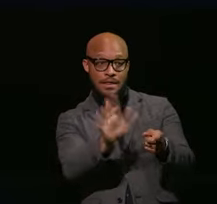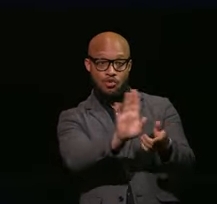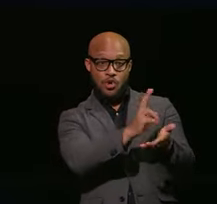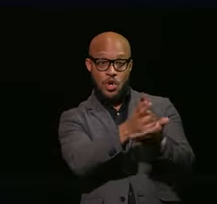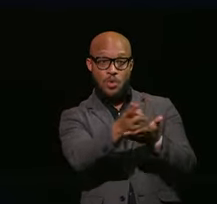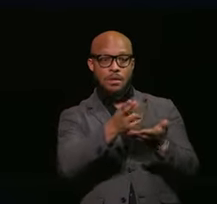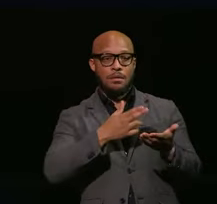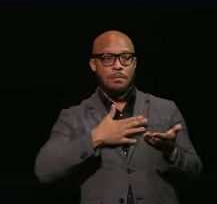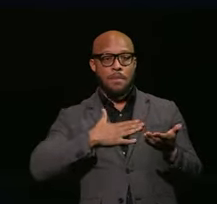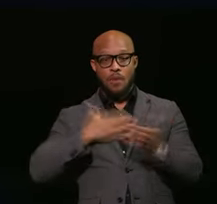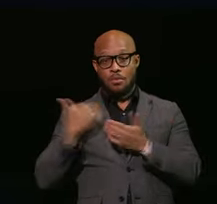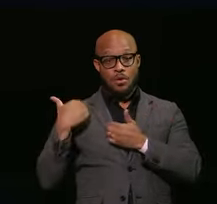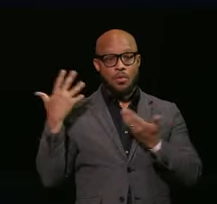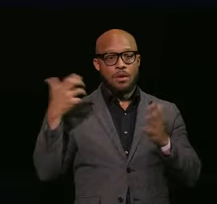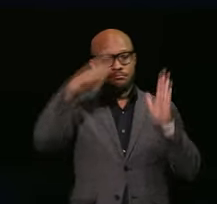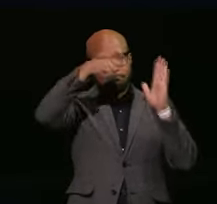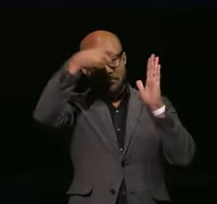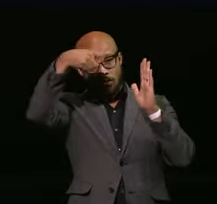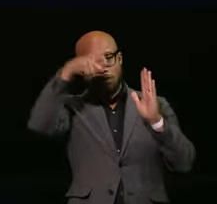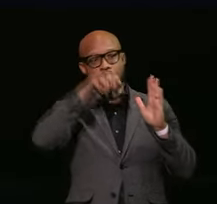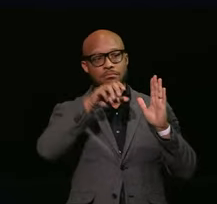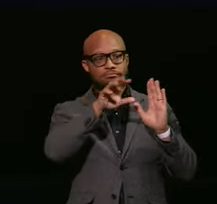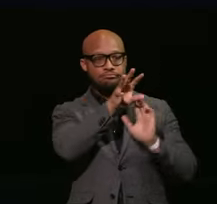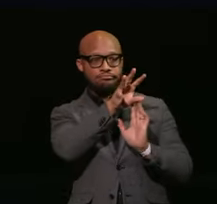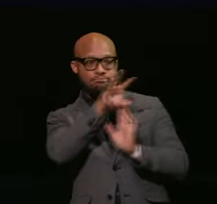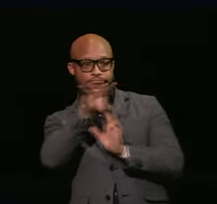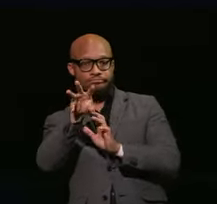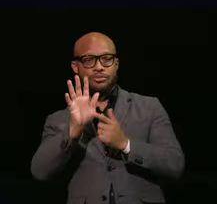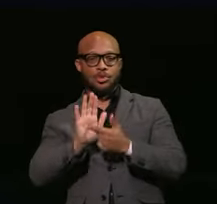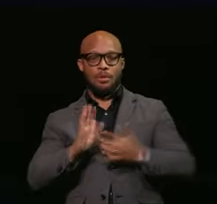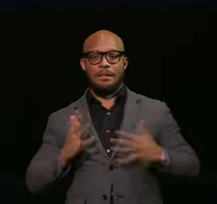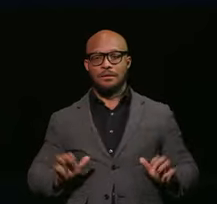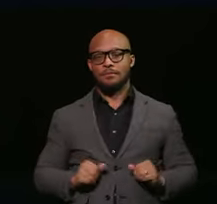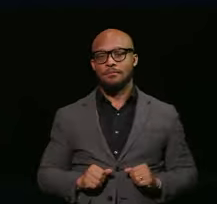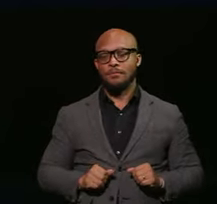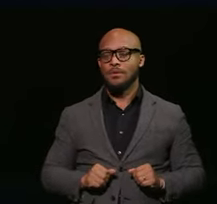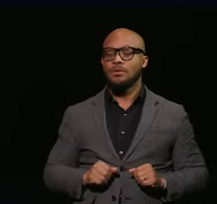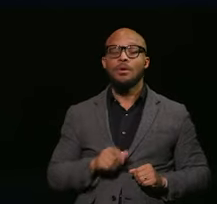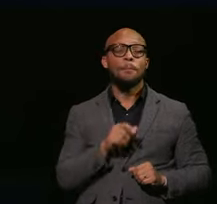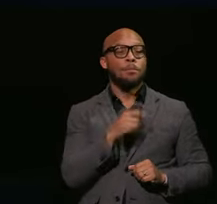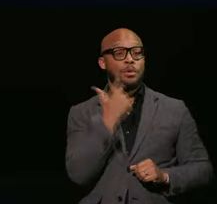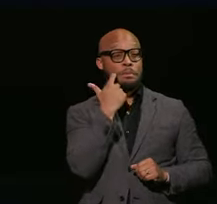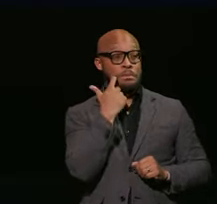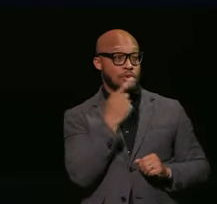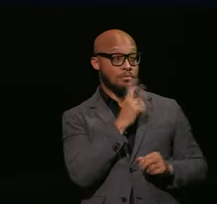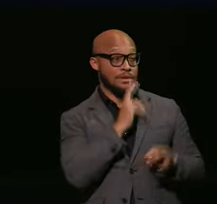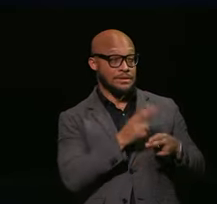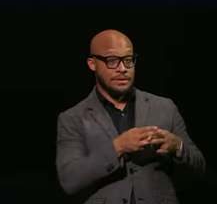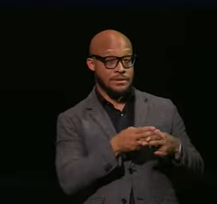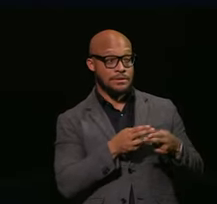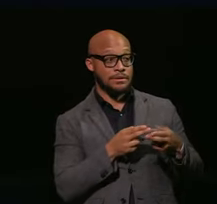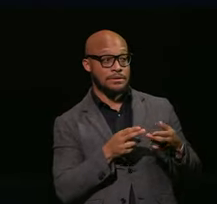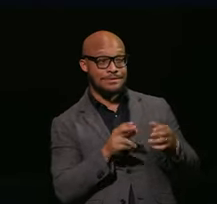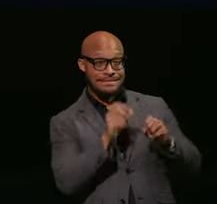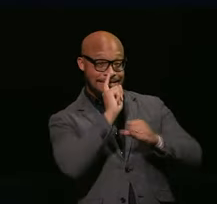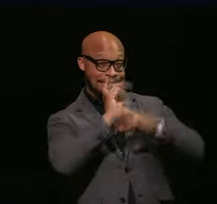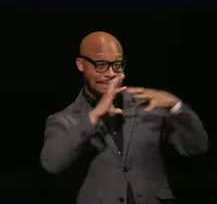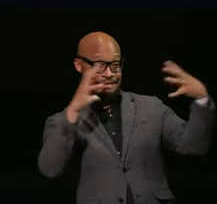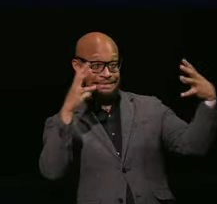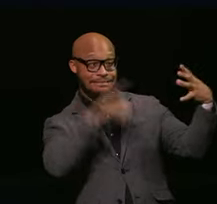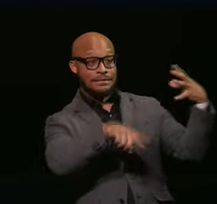actually, you know, where the crew are attacked because the community comes in and asks us to leave.